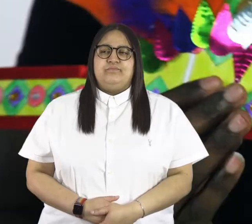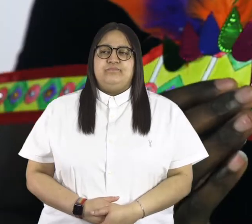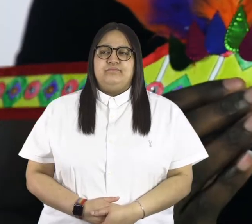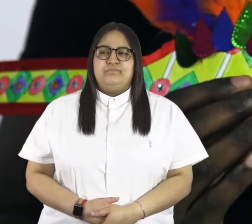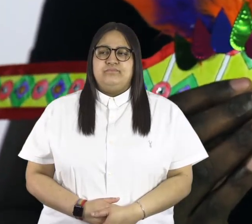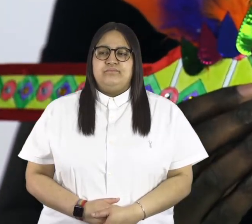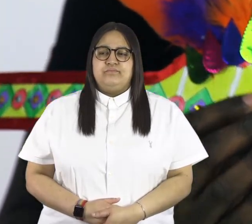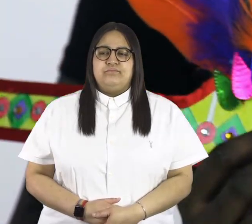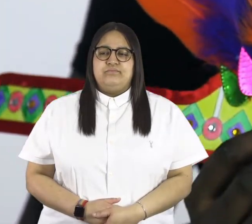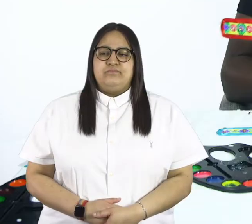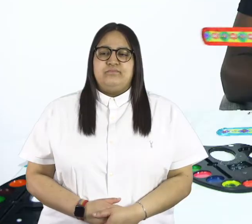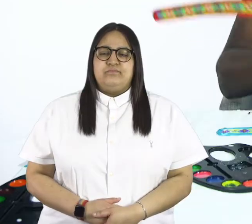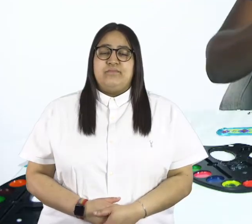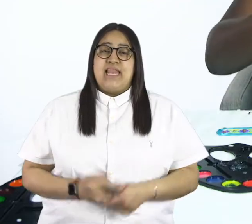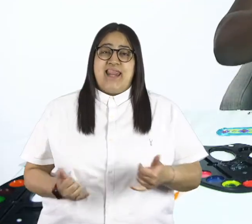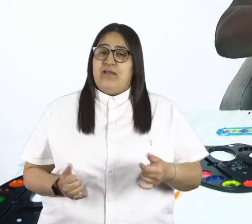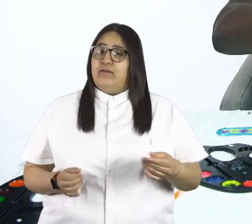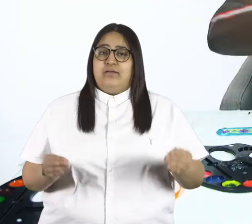application of the feathers.